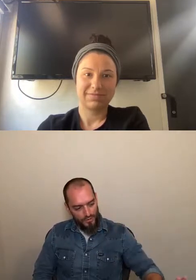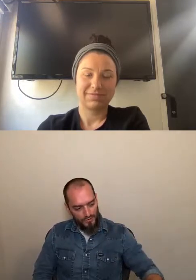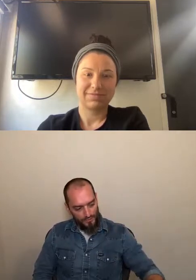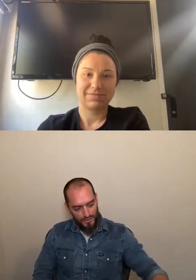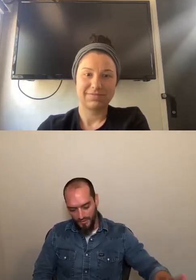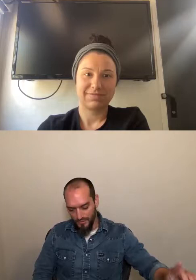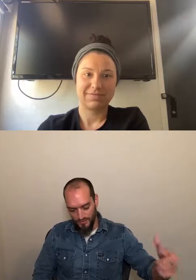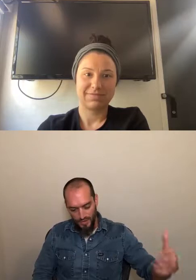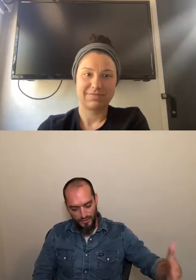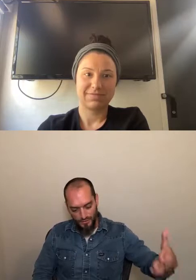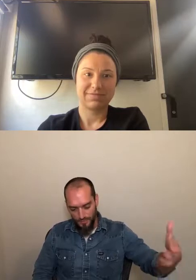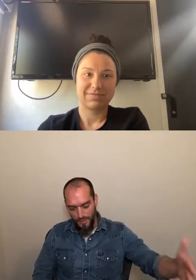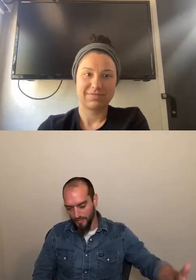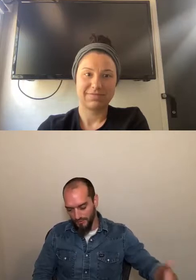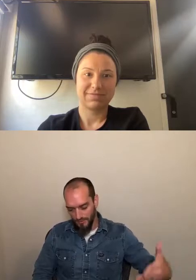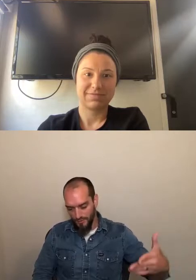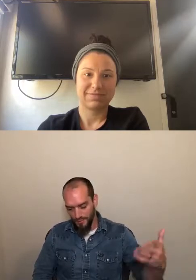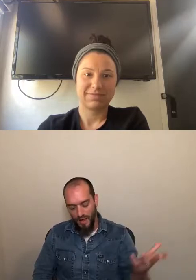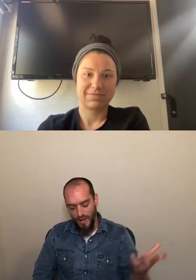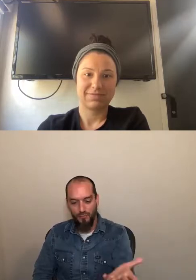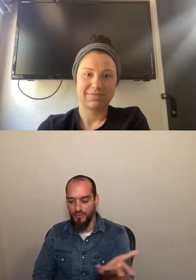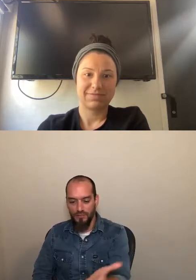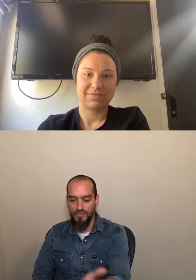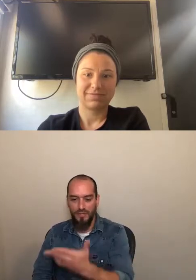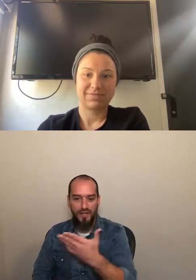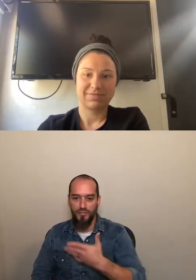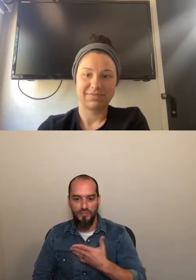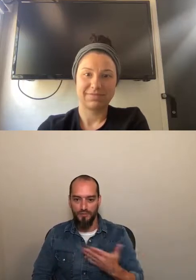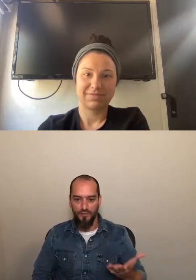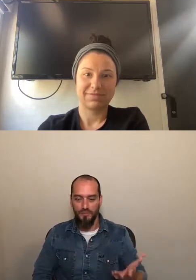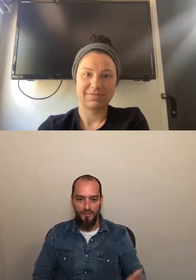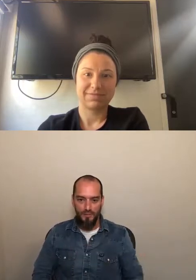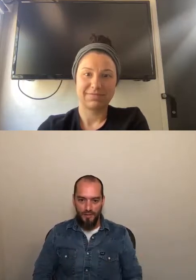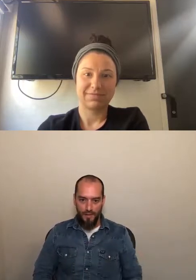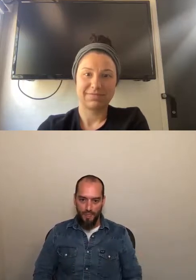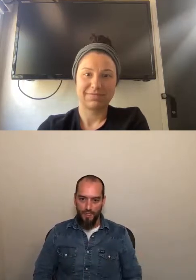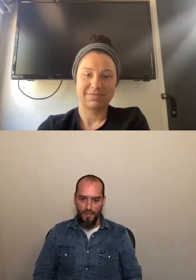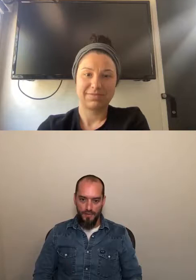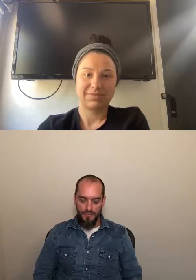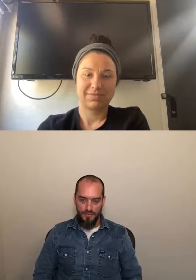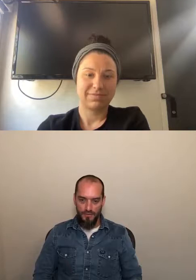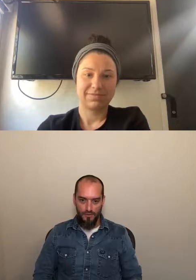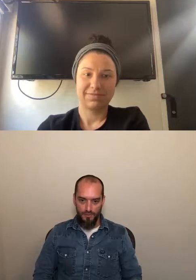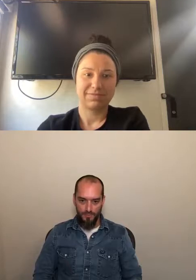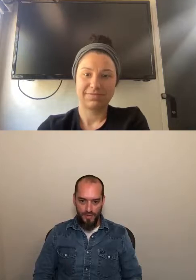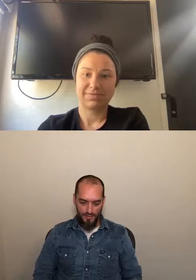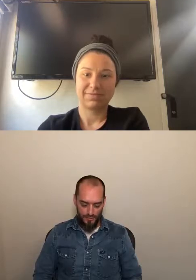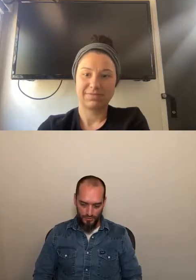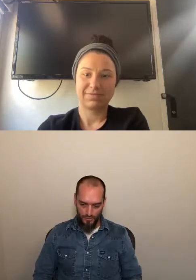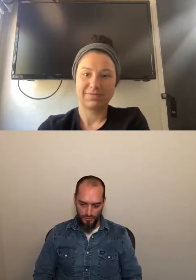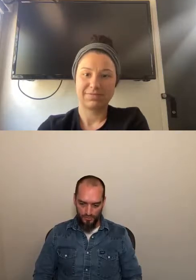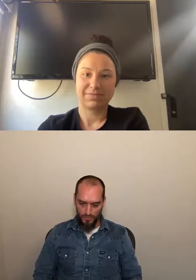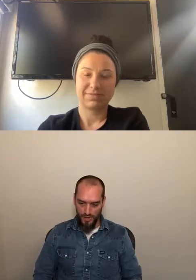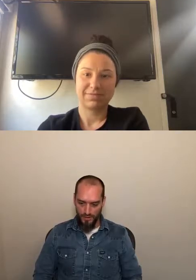start looking into doctors and the medical, I mean, how can we then trust that agency? I mean, it's all comes back